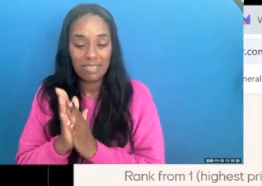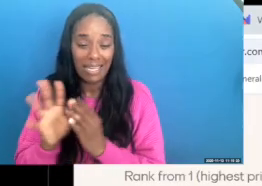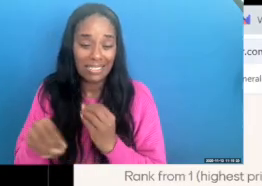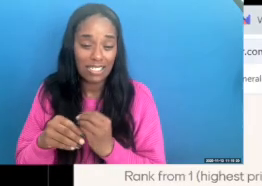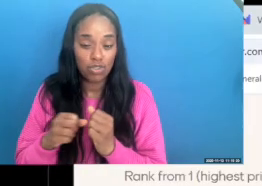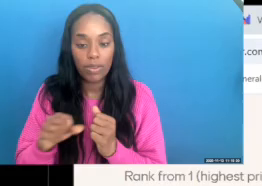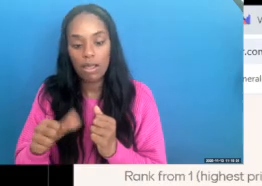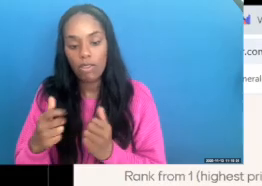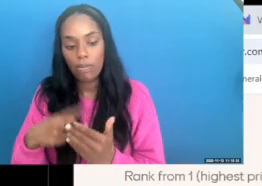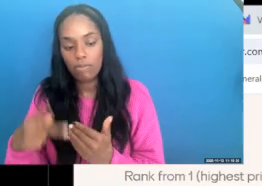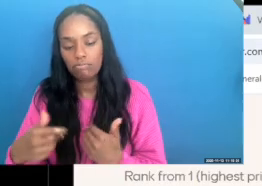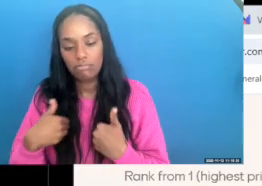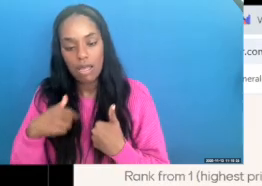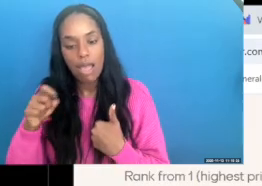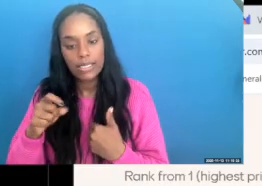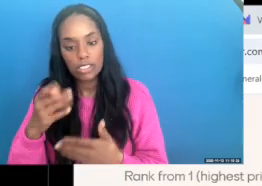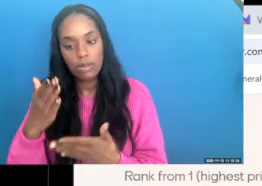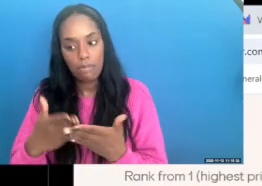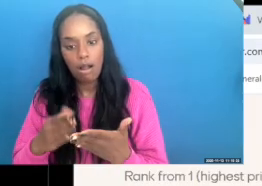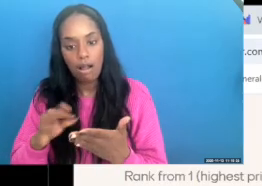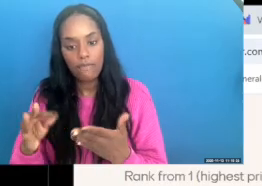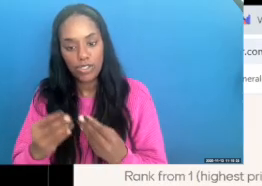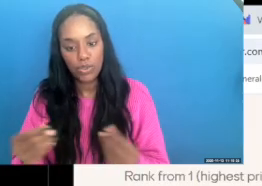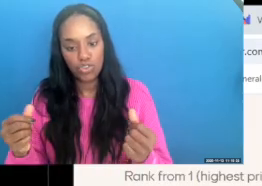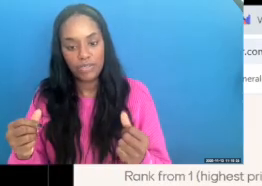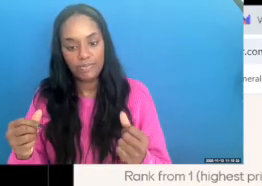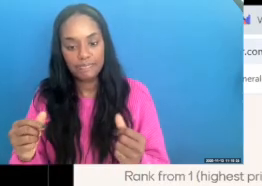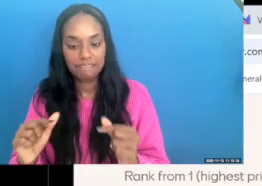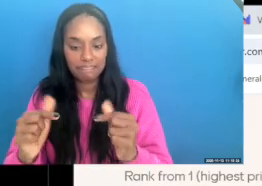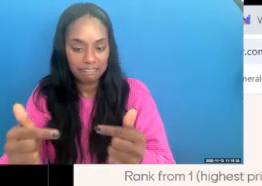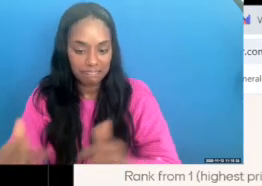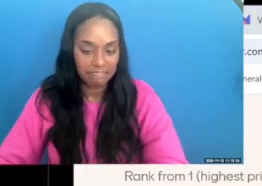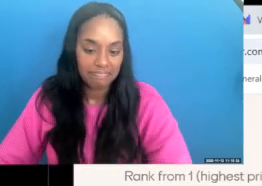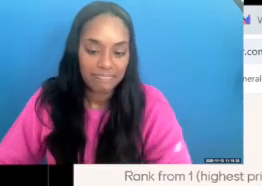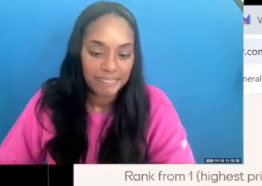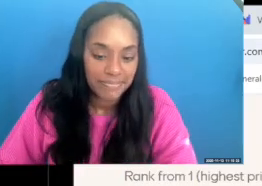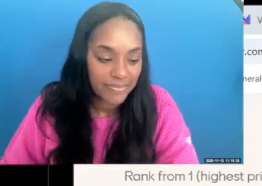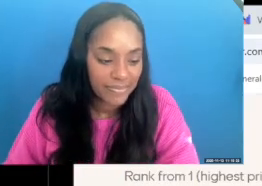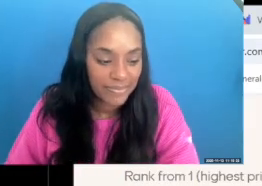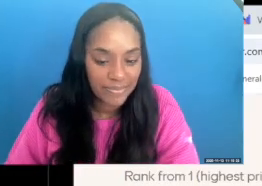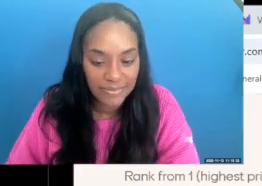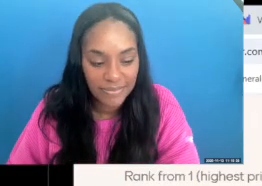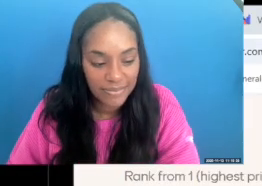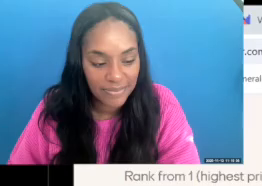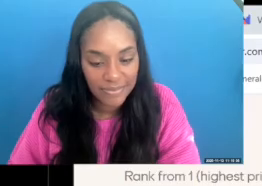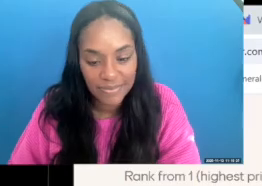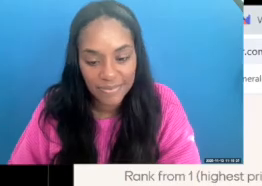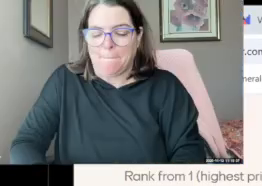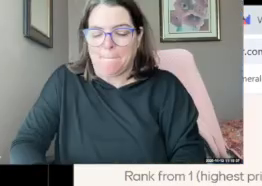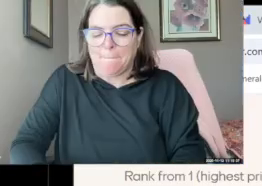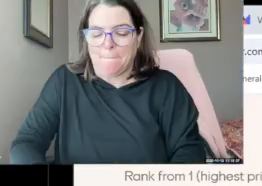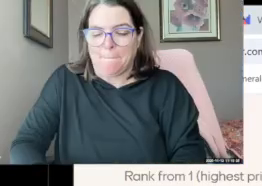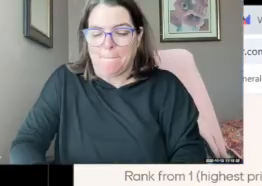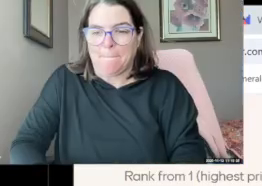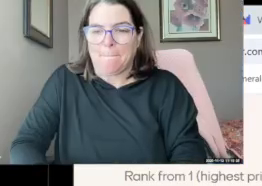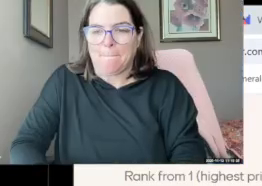on the hood and a broadly accessible incentive, in addition to all the valuable programs we already have, that's got to be part of the mix in our view.